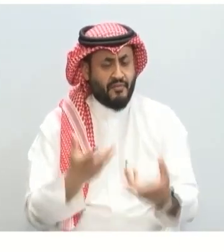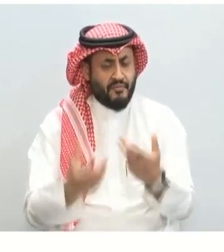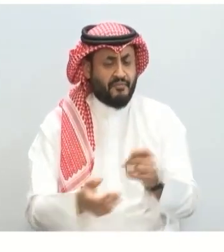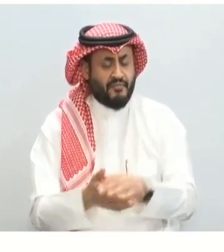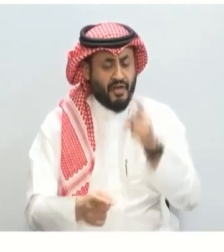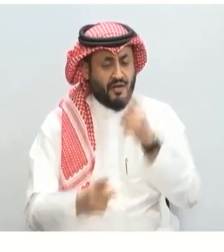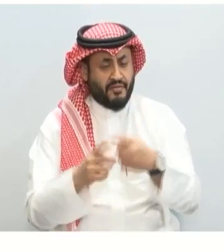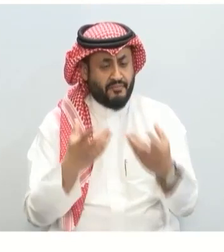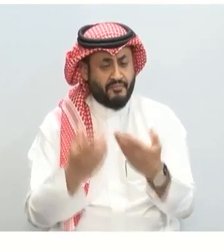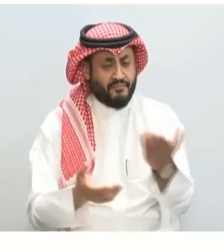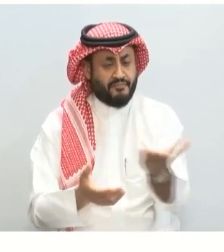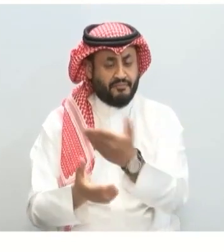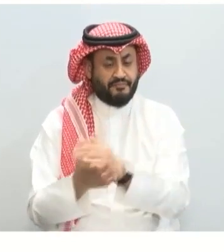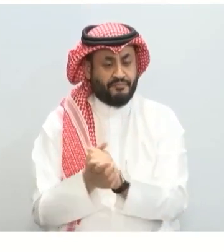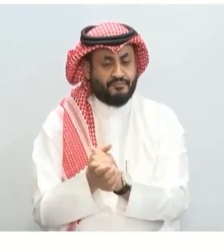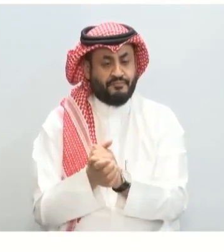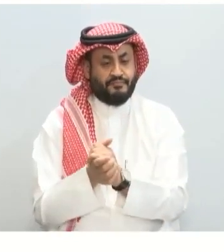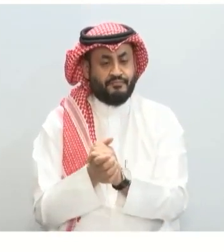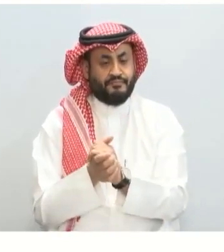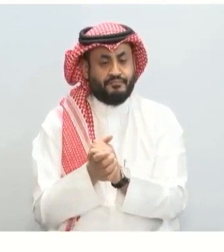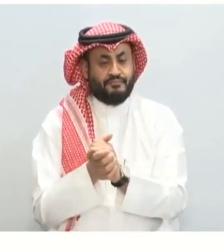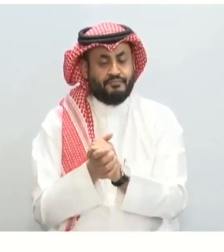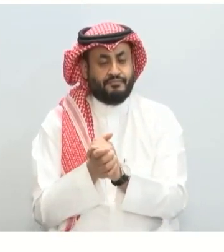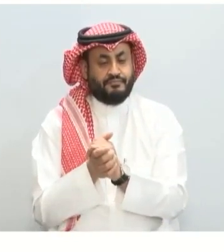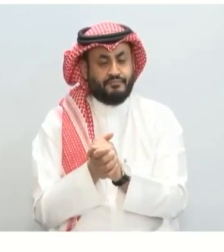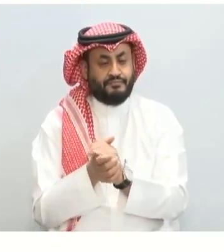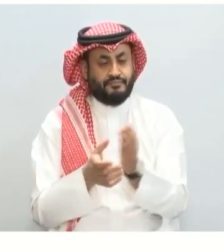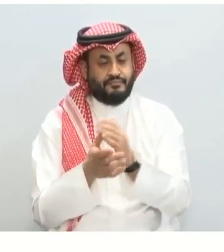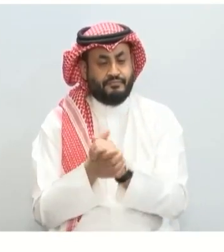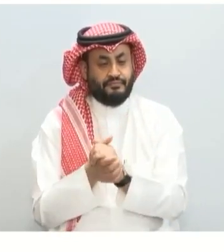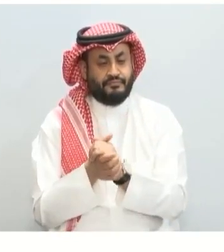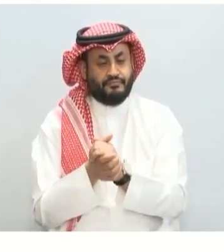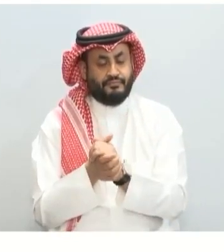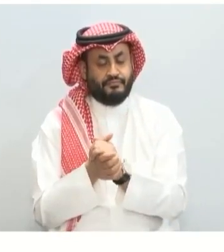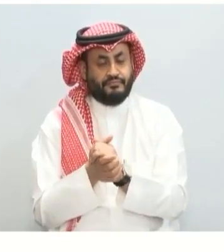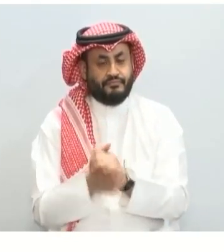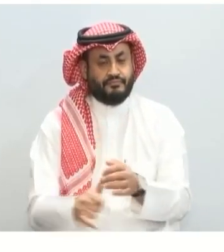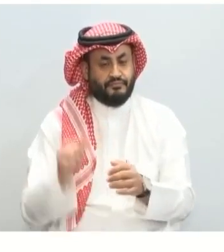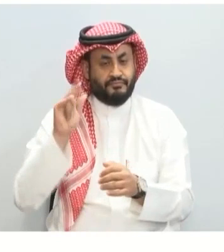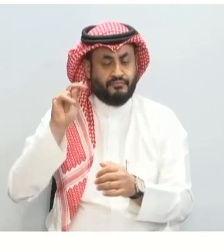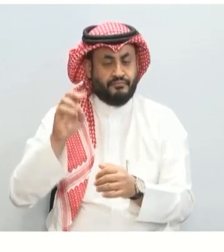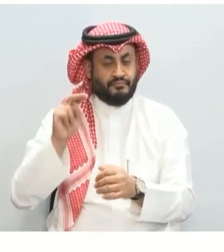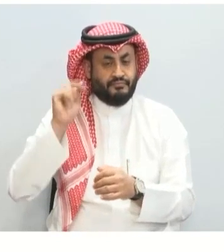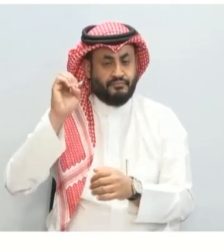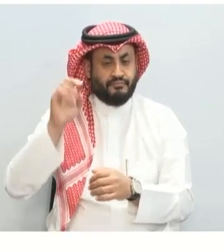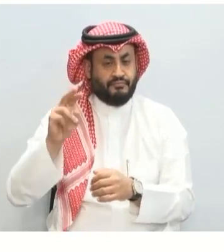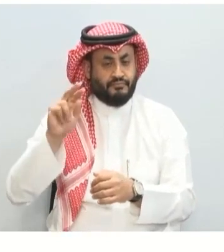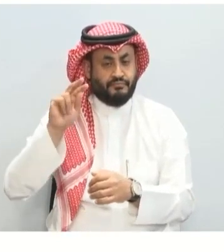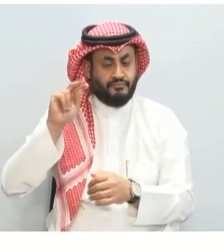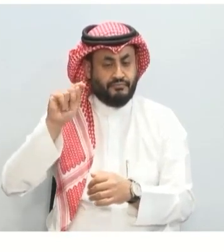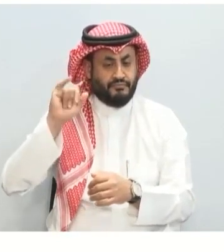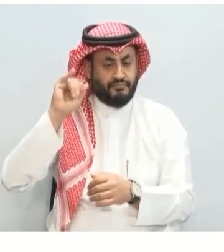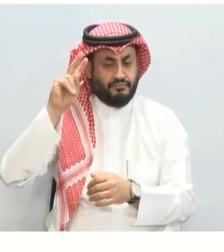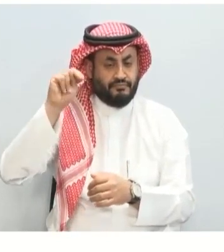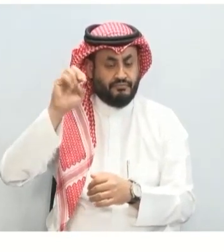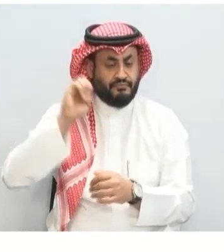something up, whip it up, it means that you made it quickly and easily. In no time, when you say I made it, I did it in